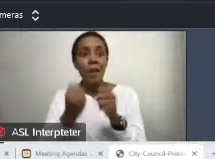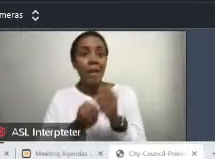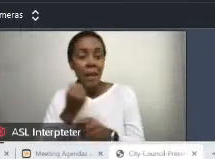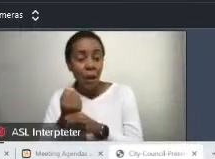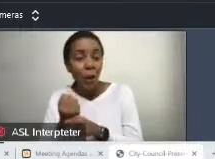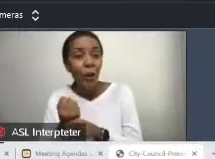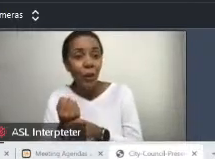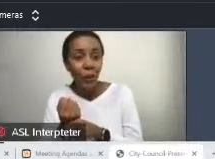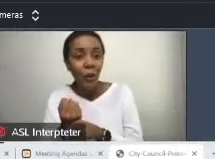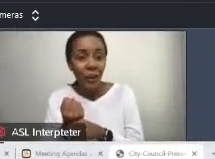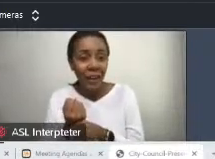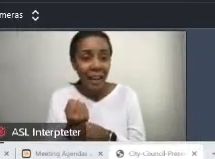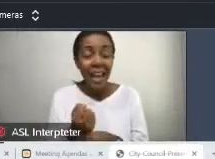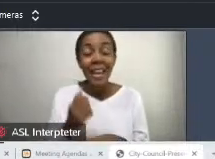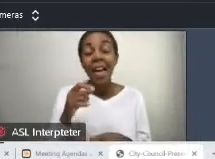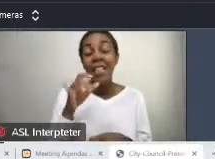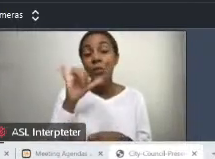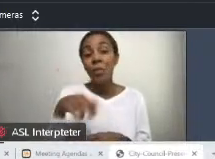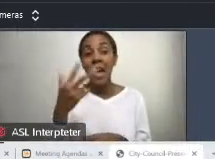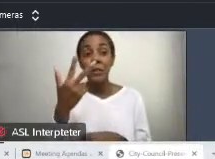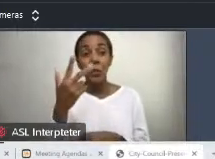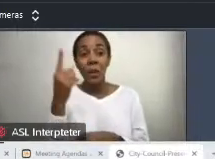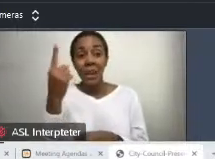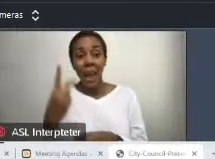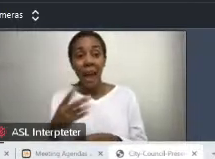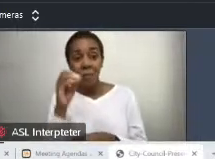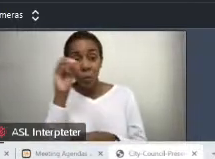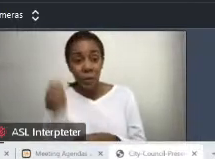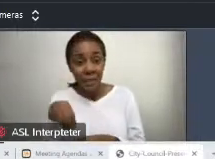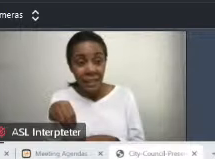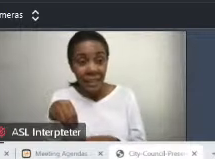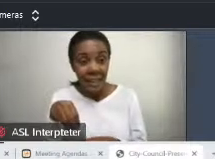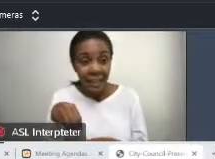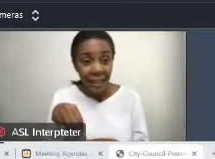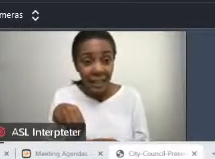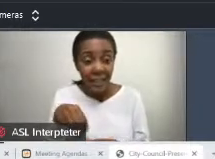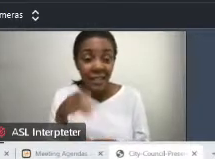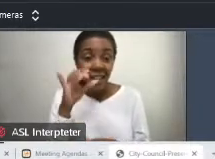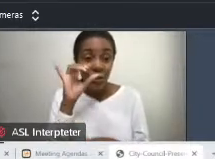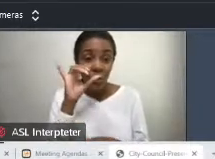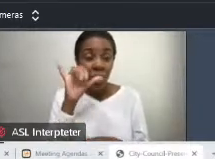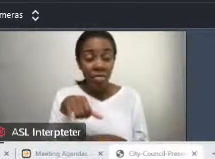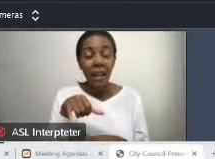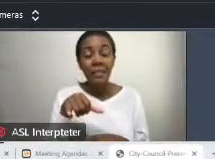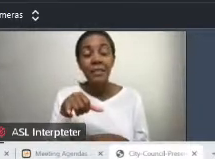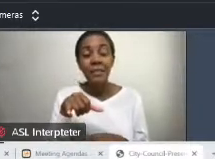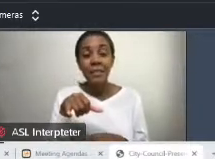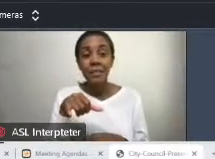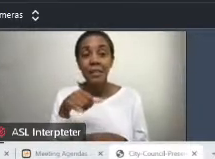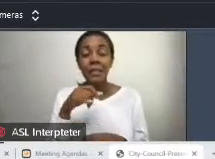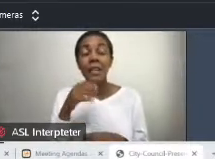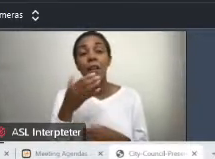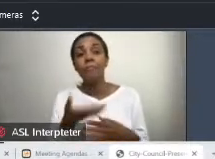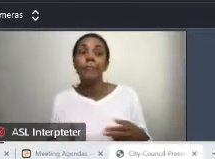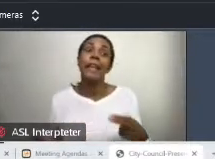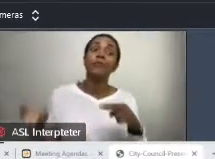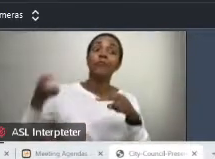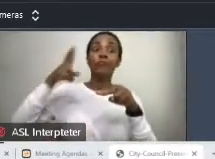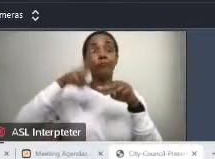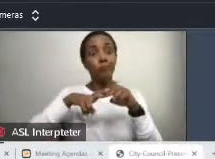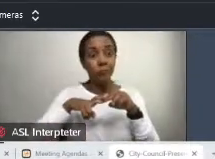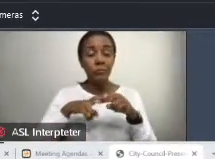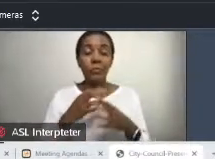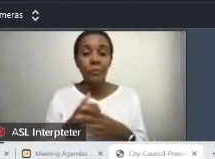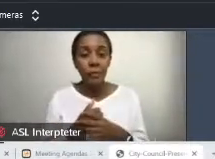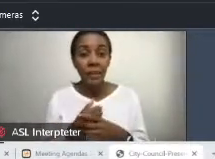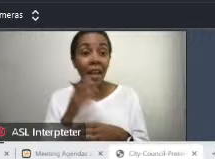about 2.5 times for 3 years, that delta gets right, and then it's on top of that. That doesn't